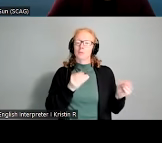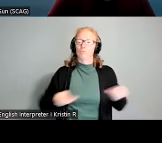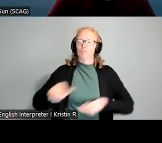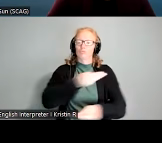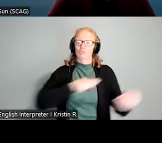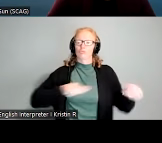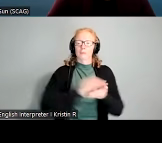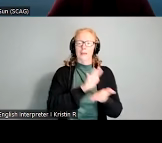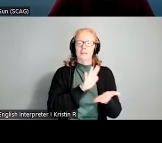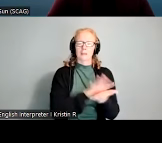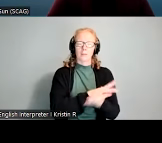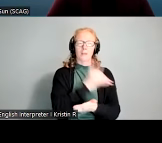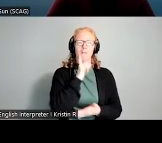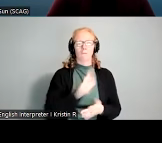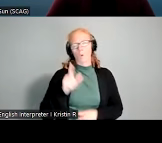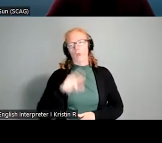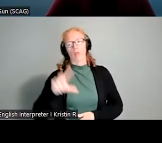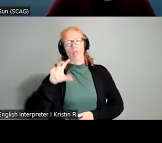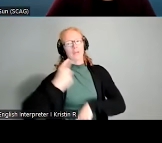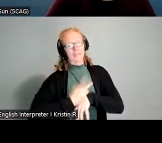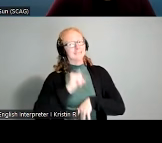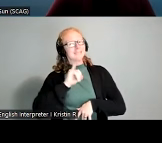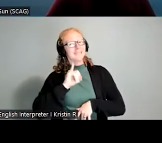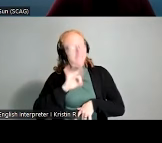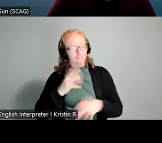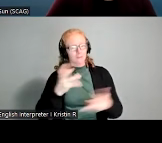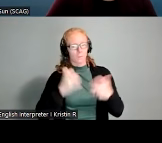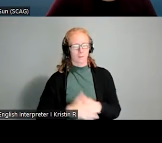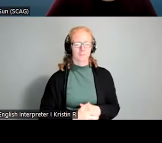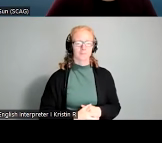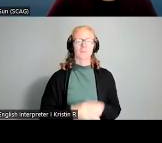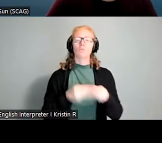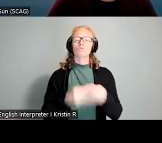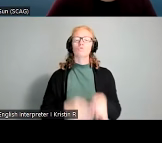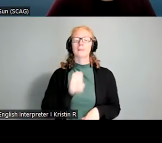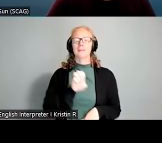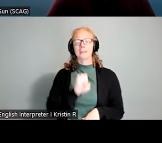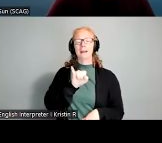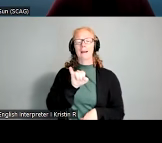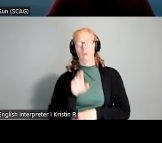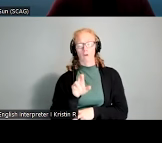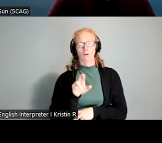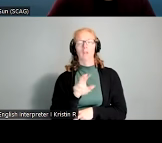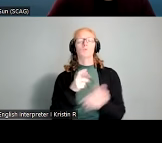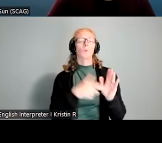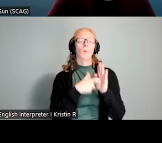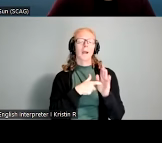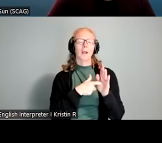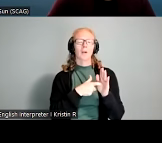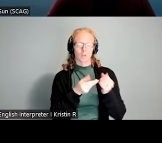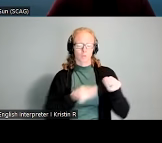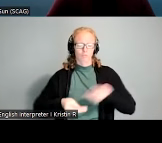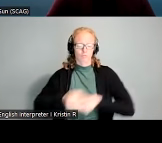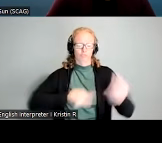30 days of public review. Another example is a draft EIR is also required to be circulated for a minimum 45